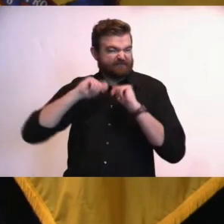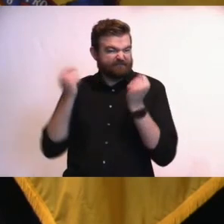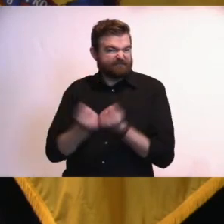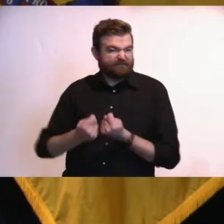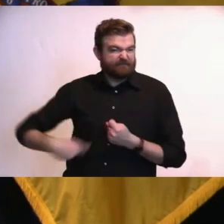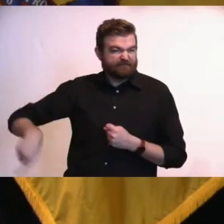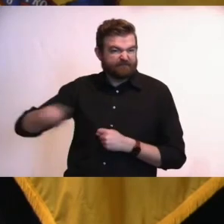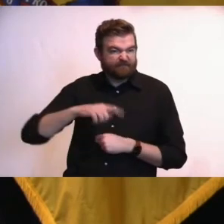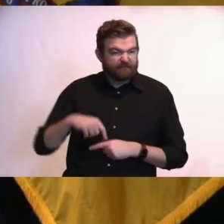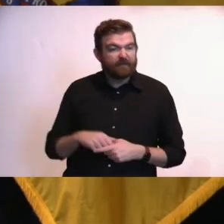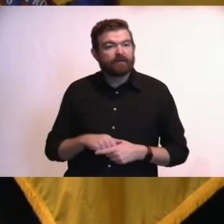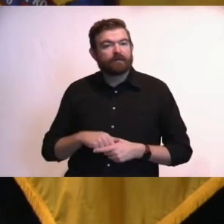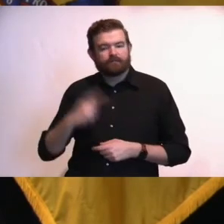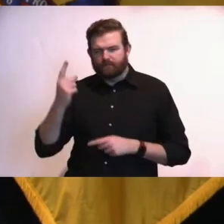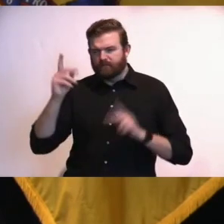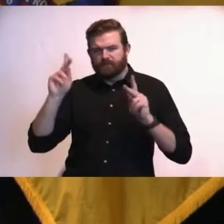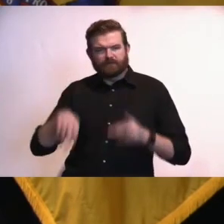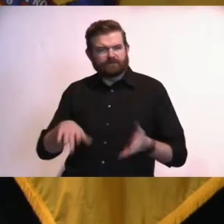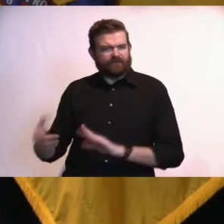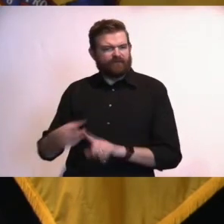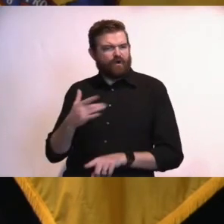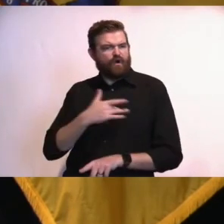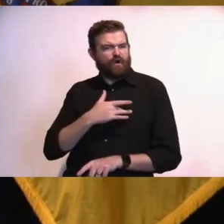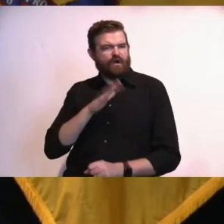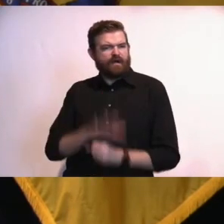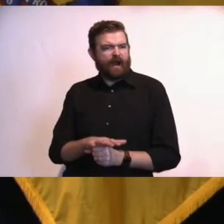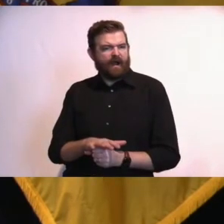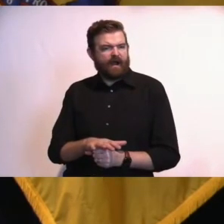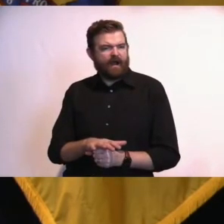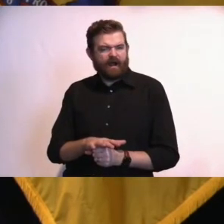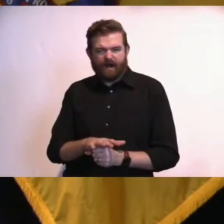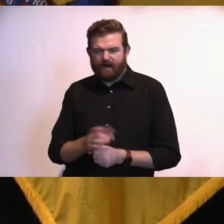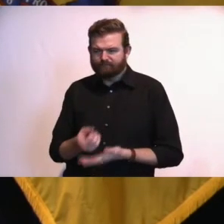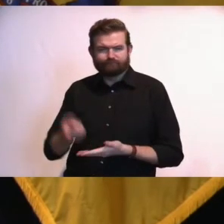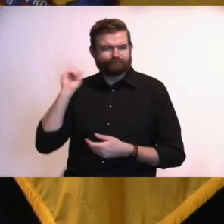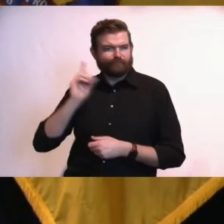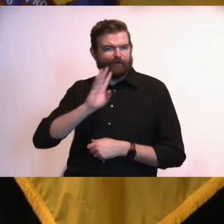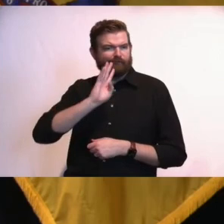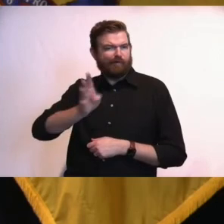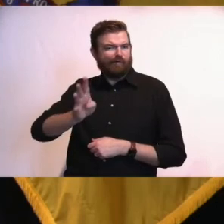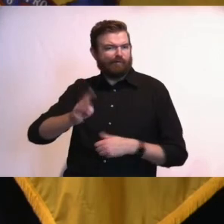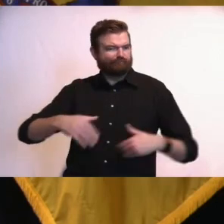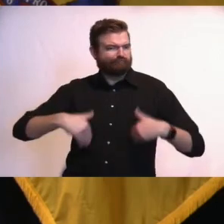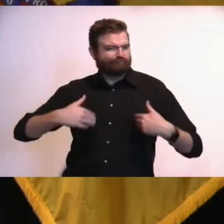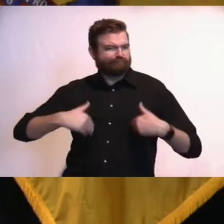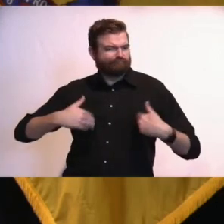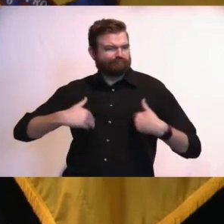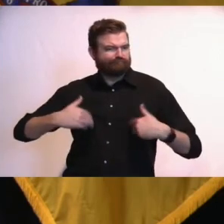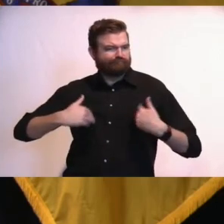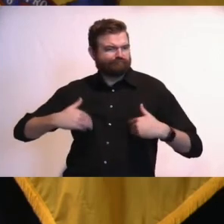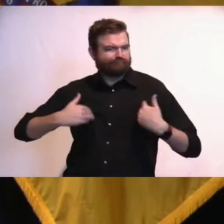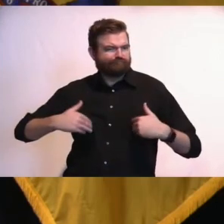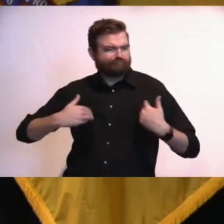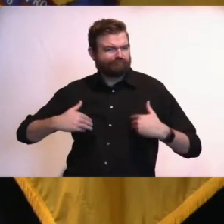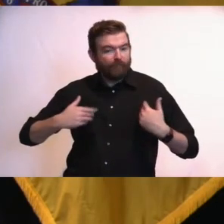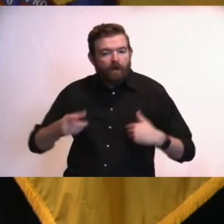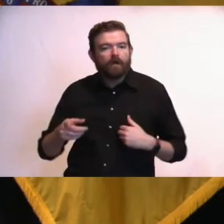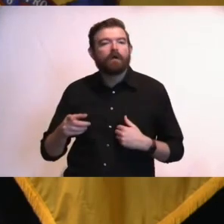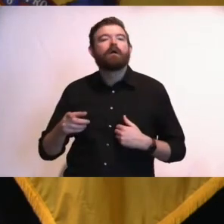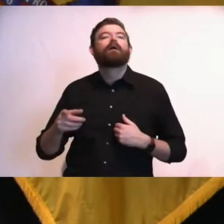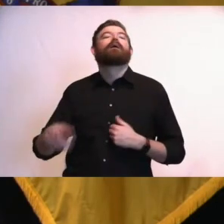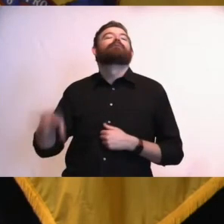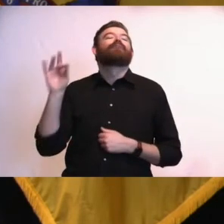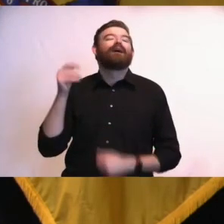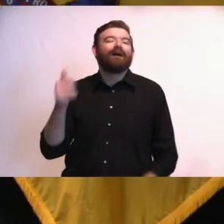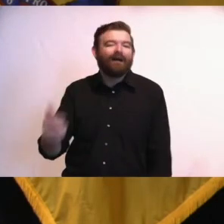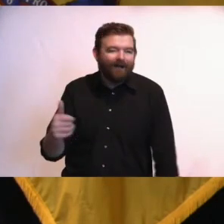of a heart attack, I think, last week at the age of 40. And it turns out he had COVID. And